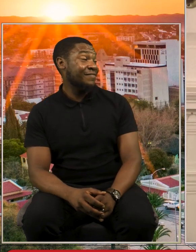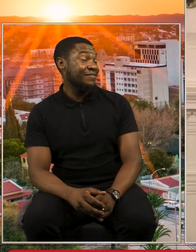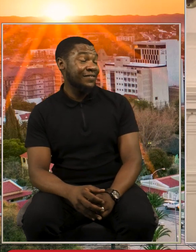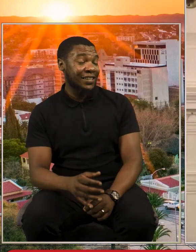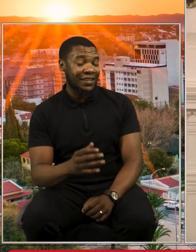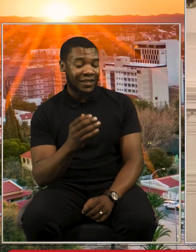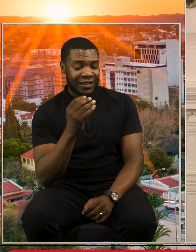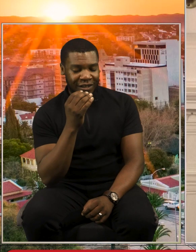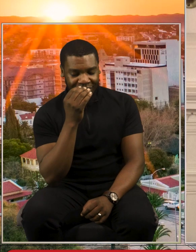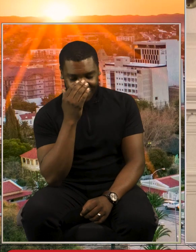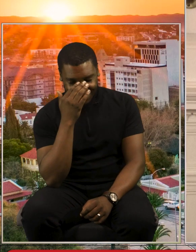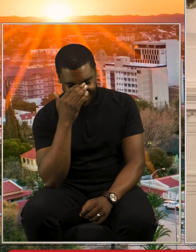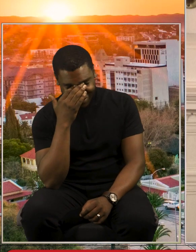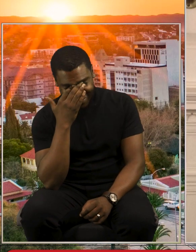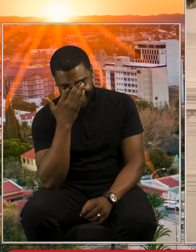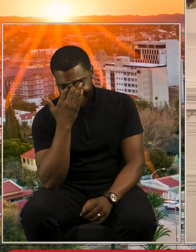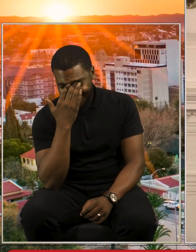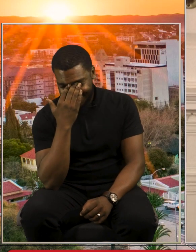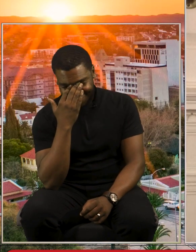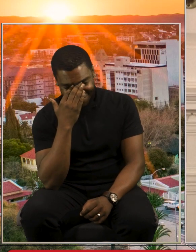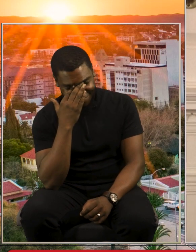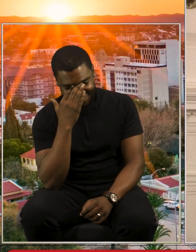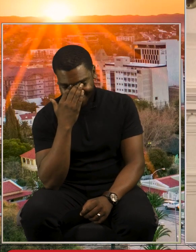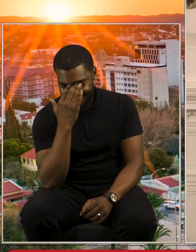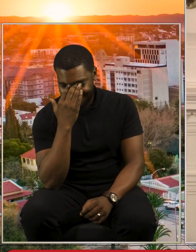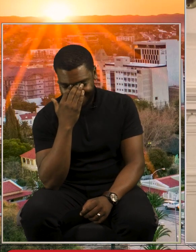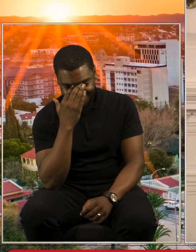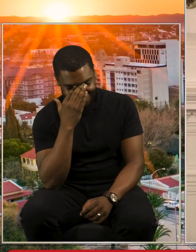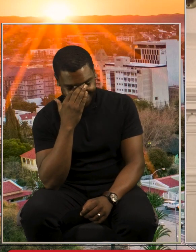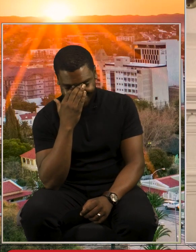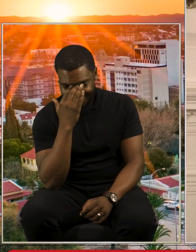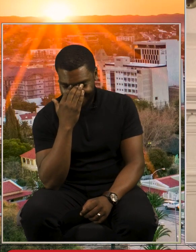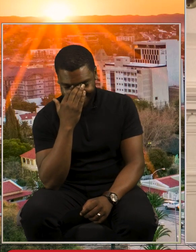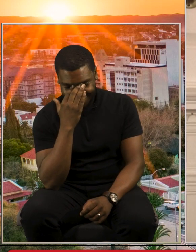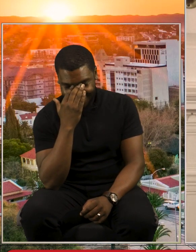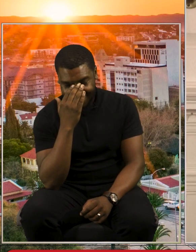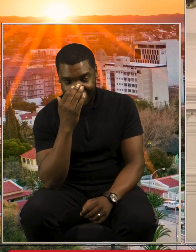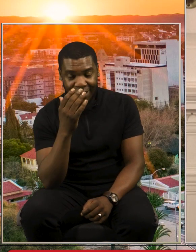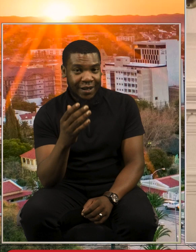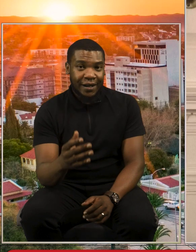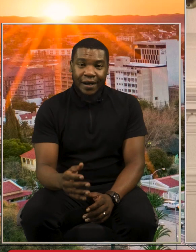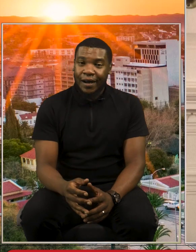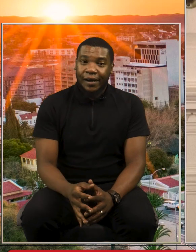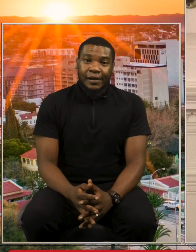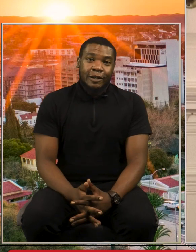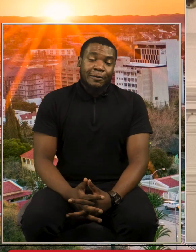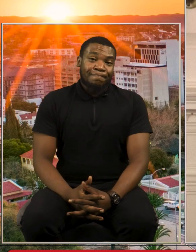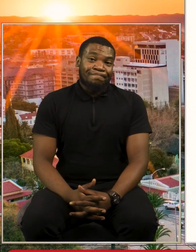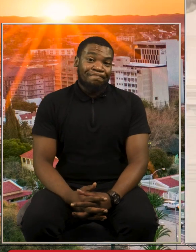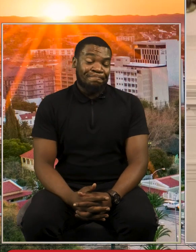open up the gate to allow humanitarian material to get in. I talked to him. I convinced him to open the